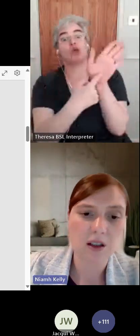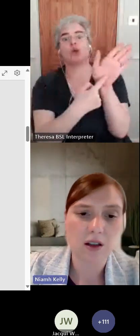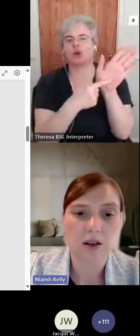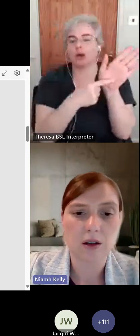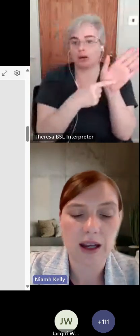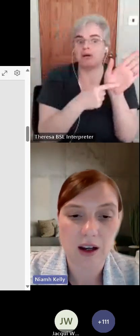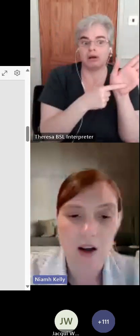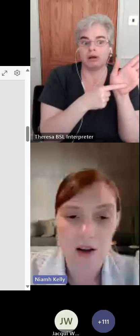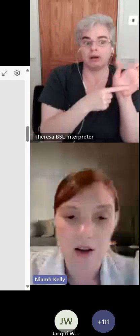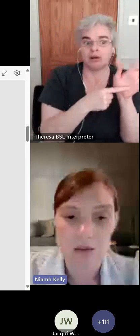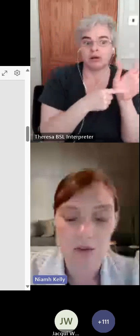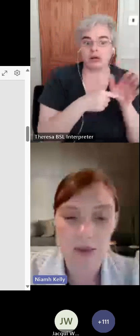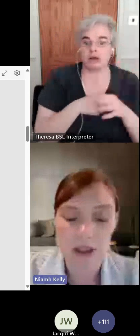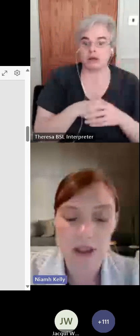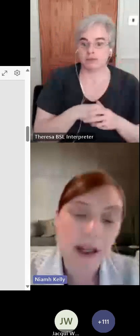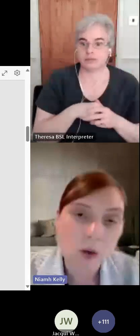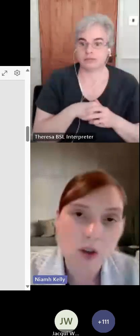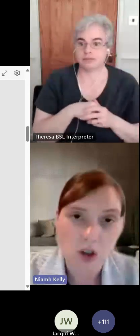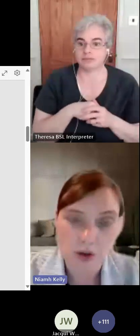From the